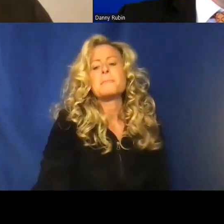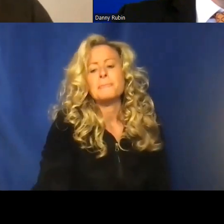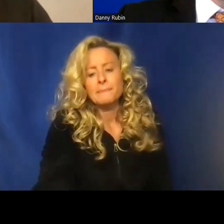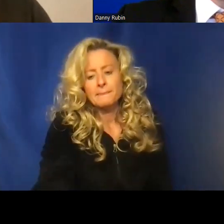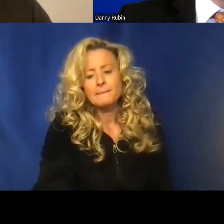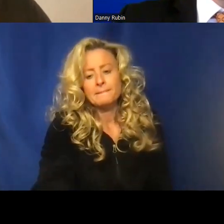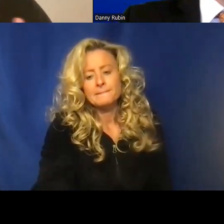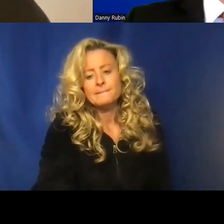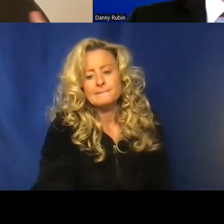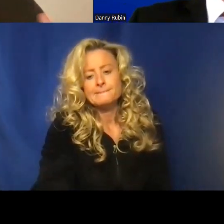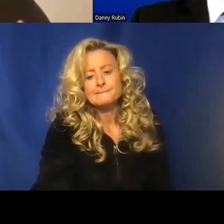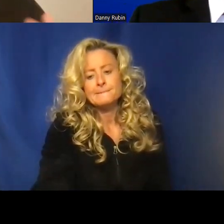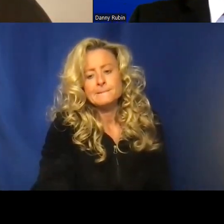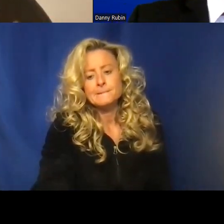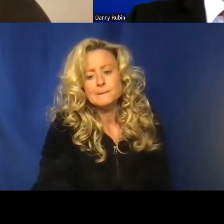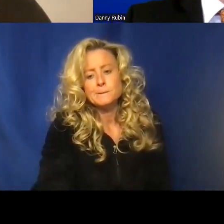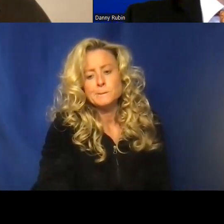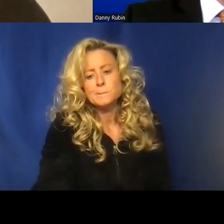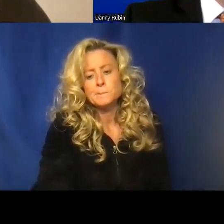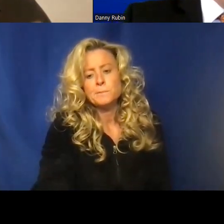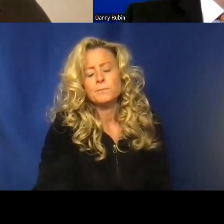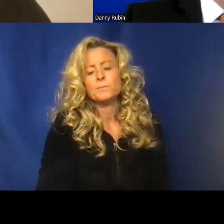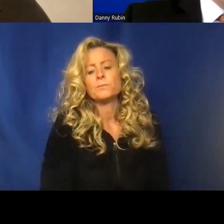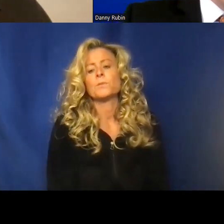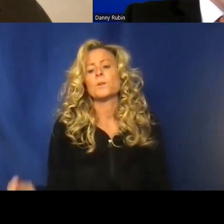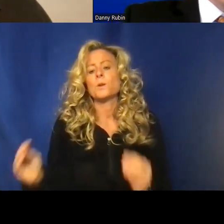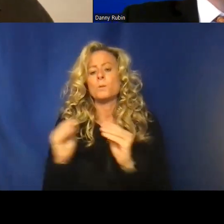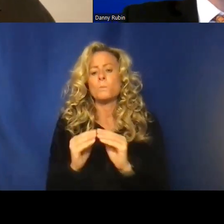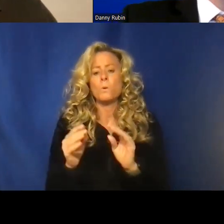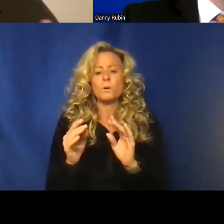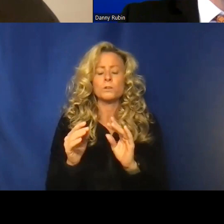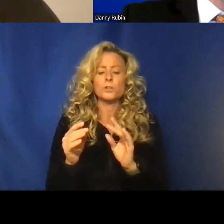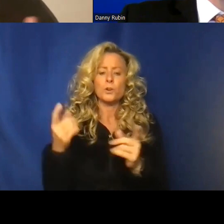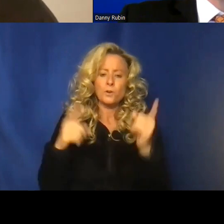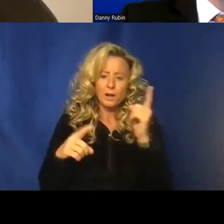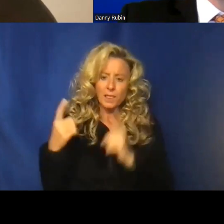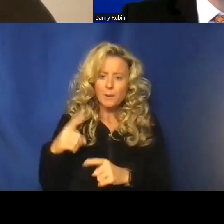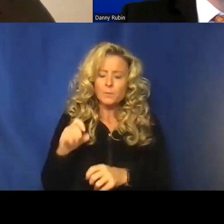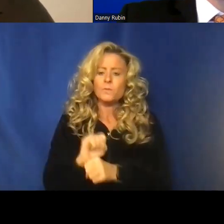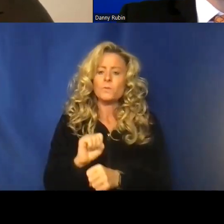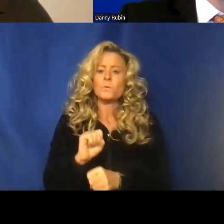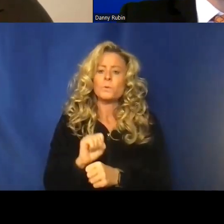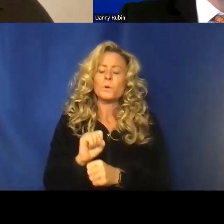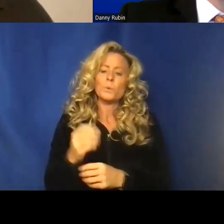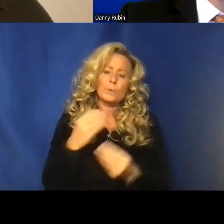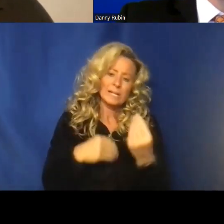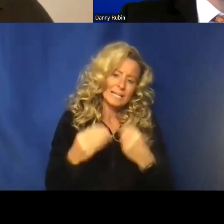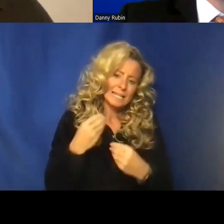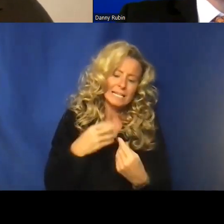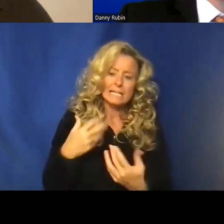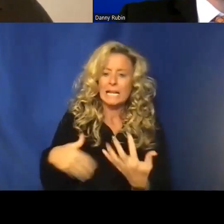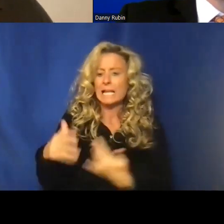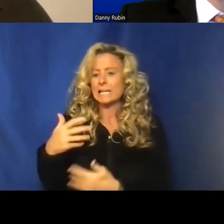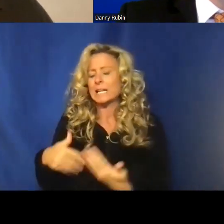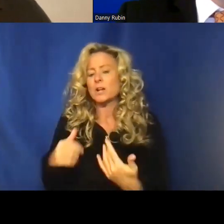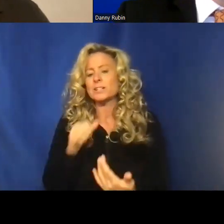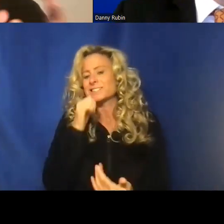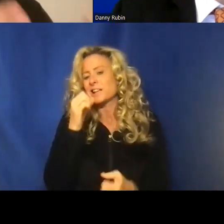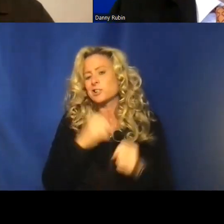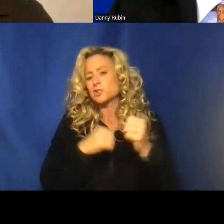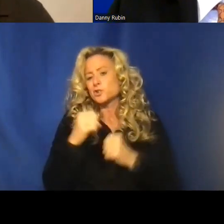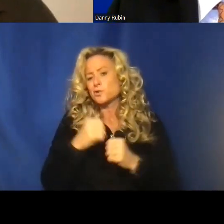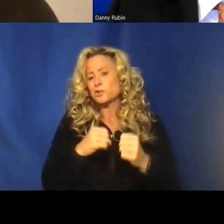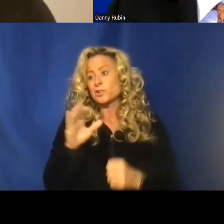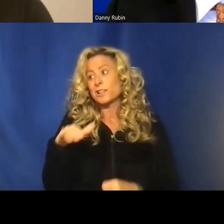happening is we get some more collaborative work done during the social hour while we're eating and hanging out. It might not be as structured as like,